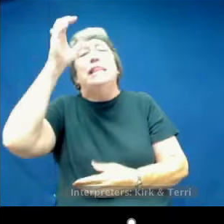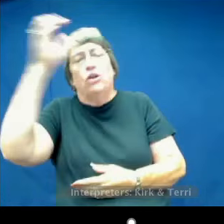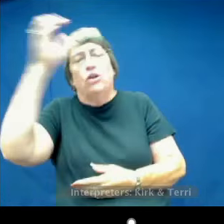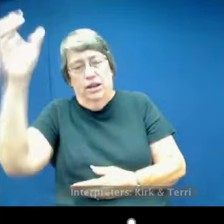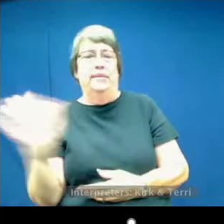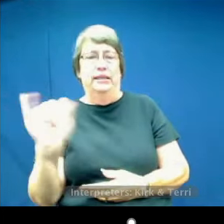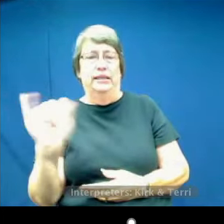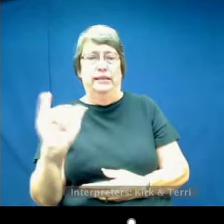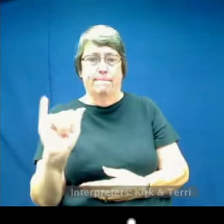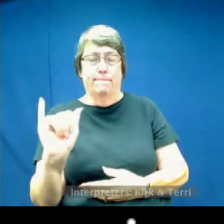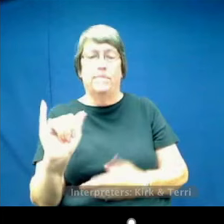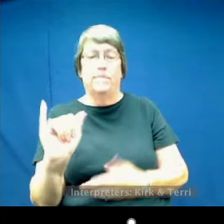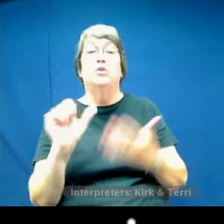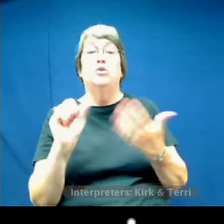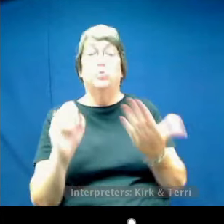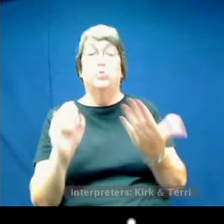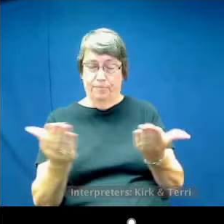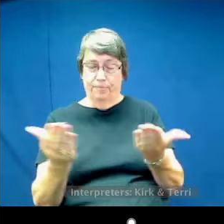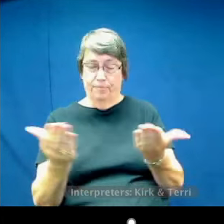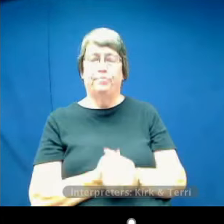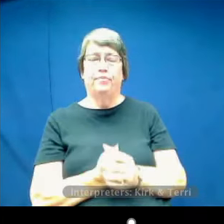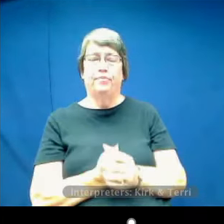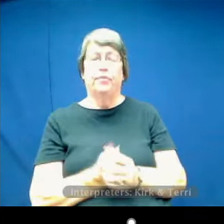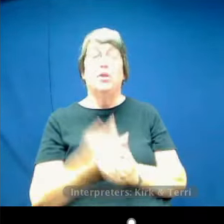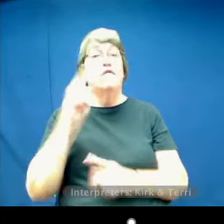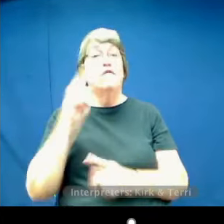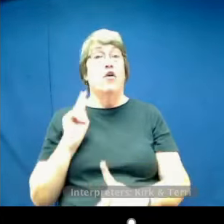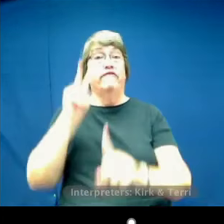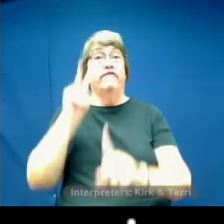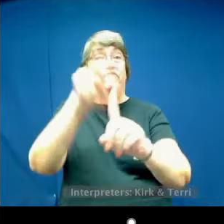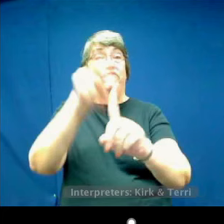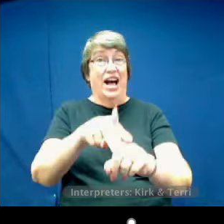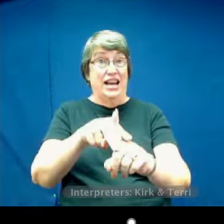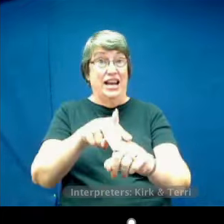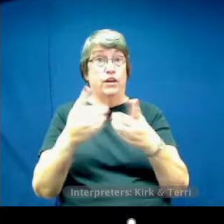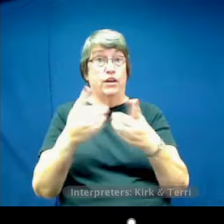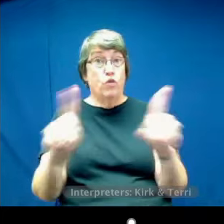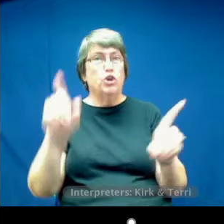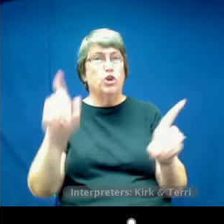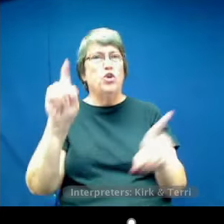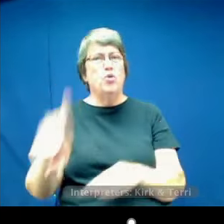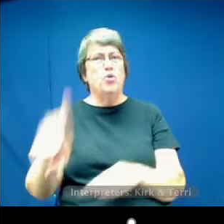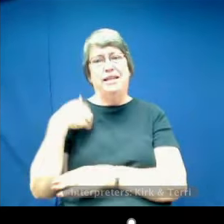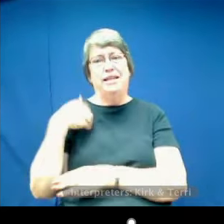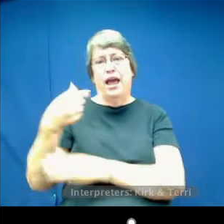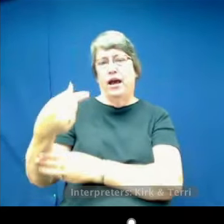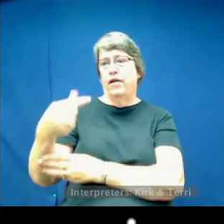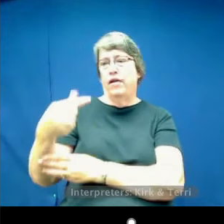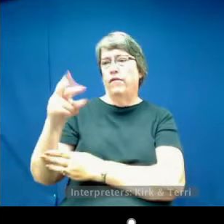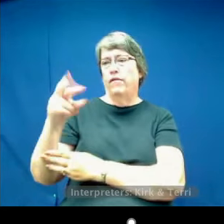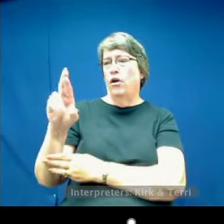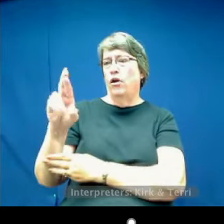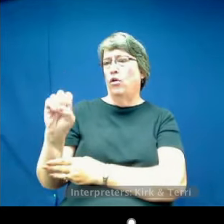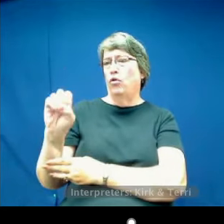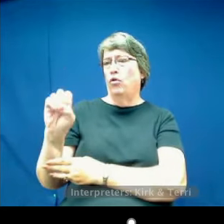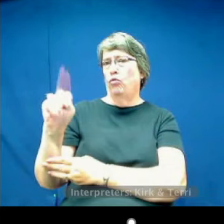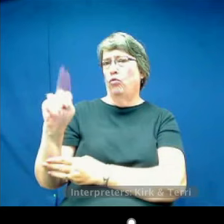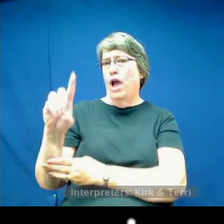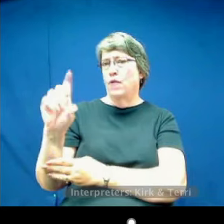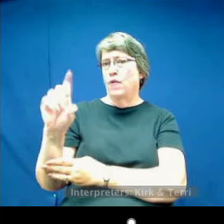in order to file any kind of a divorce, you have to have grounds, and grounds must be understood.